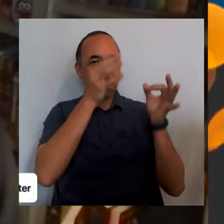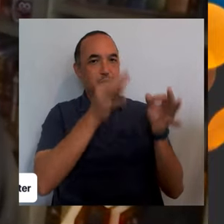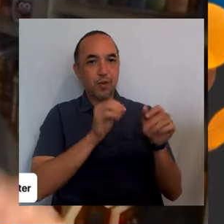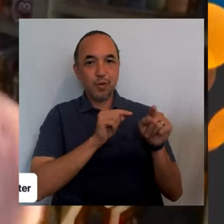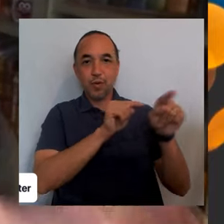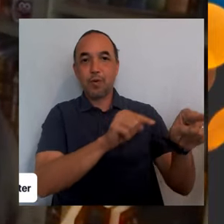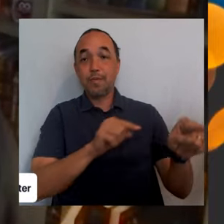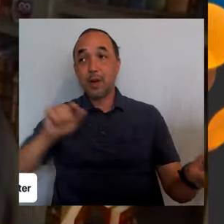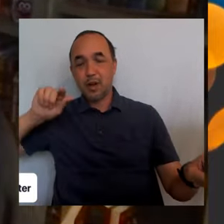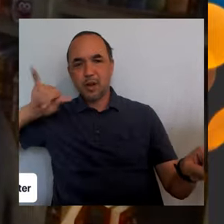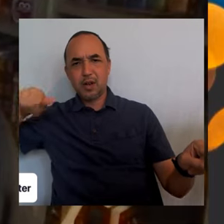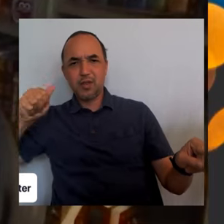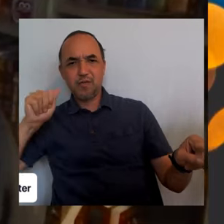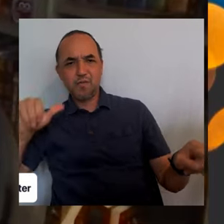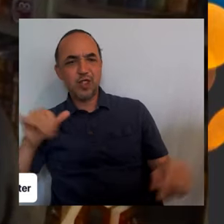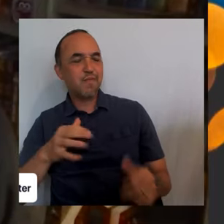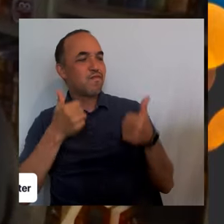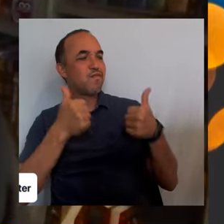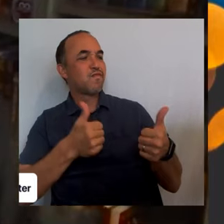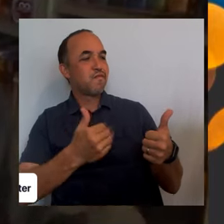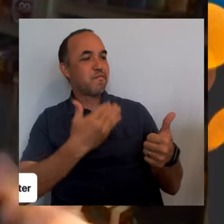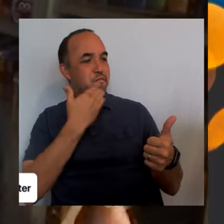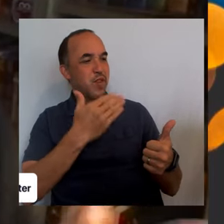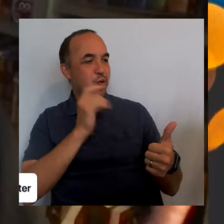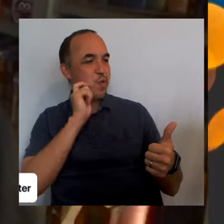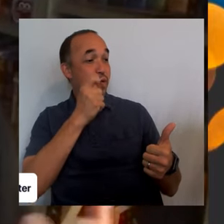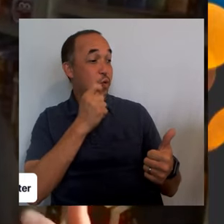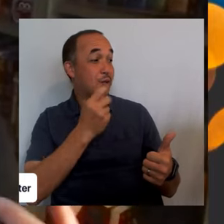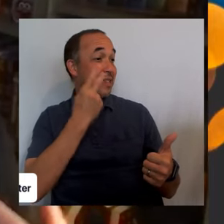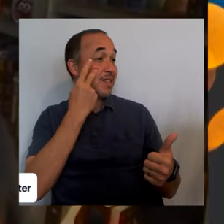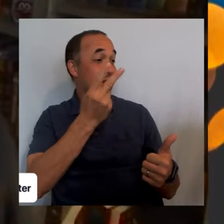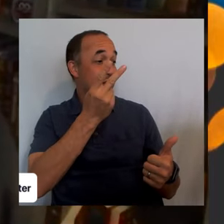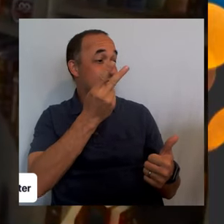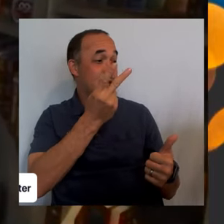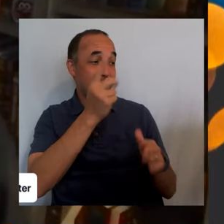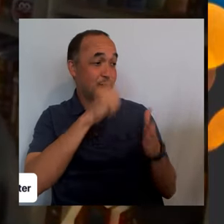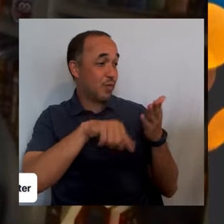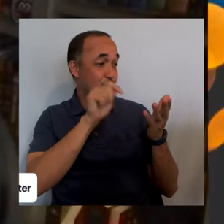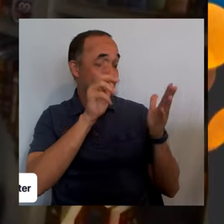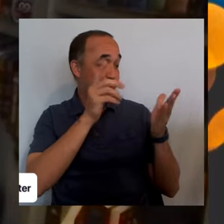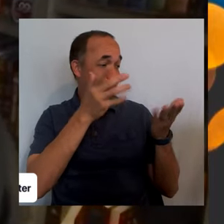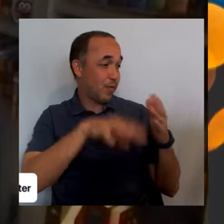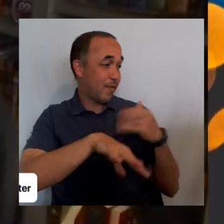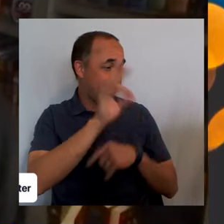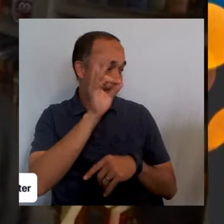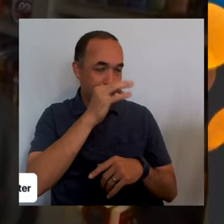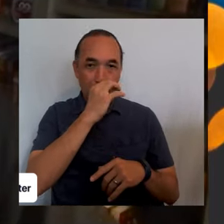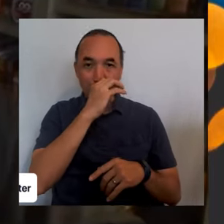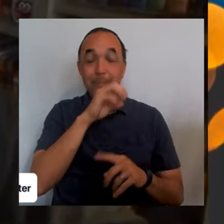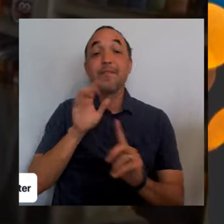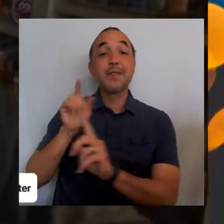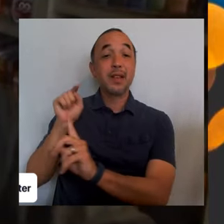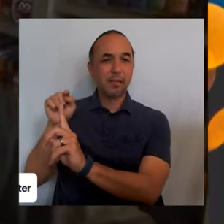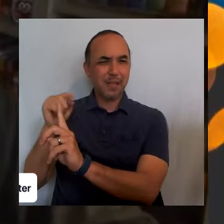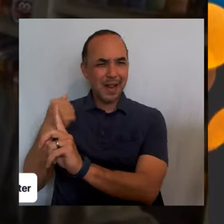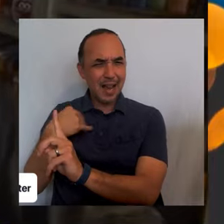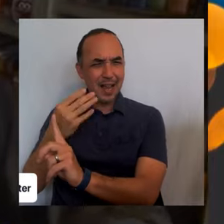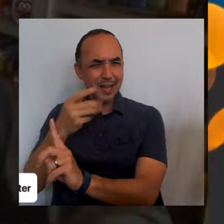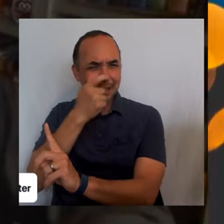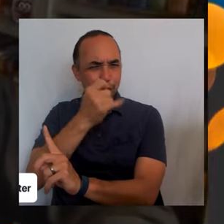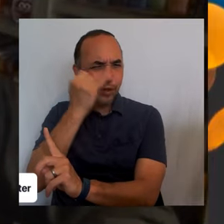of you. This is super cool. See what you guys can get. And he had an interesting idea. Just